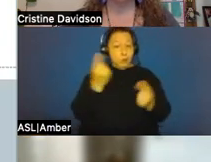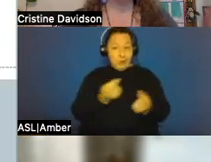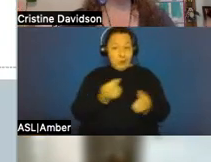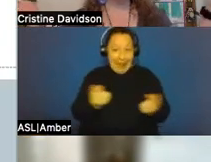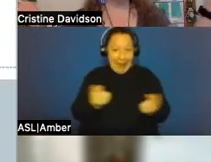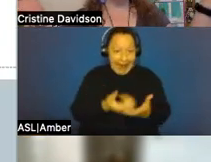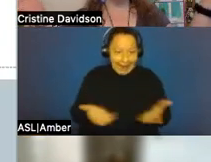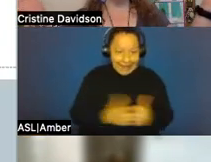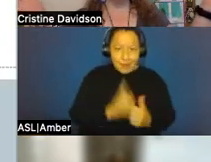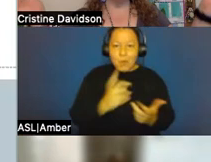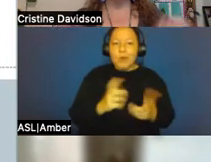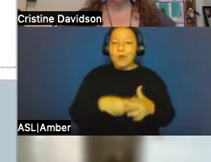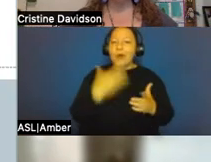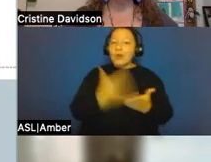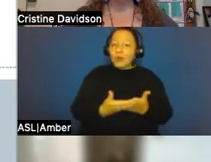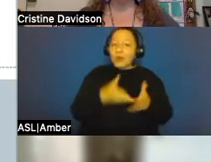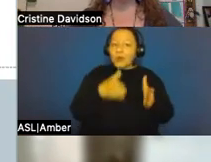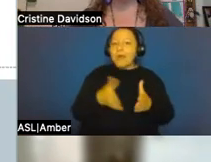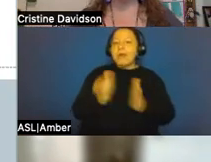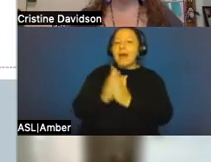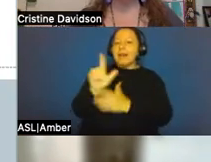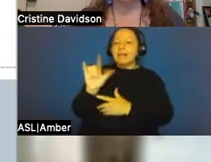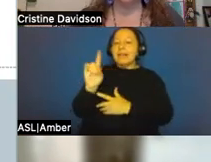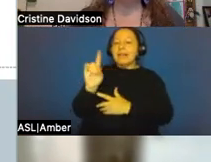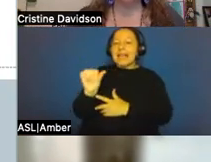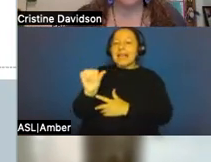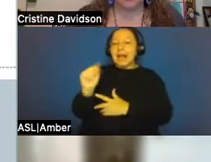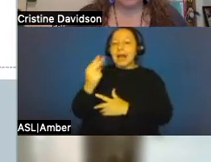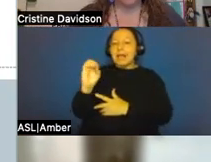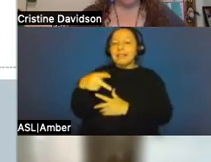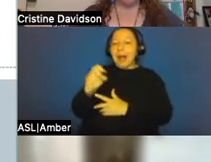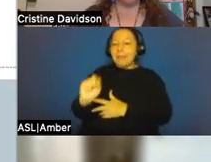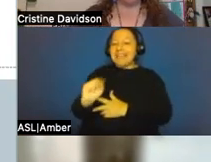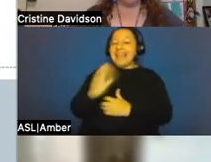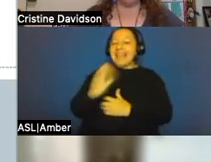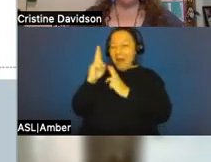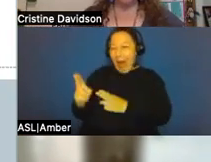Linda Thompson, our revered Linda Thompson, to offer